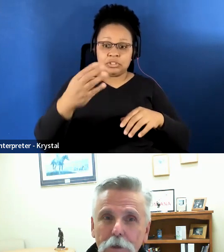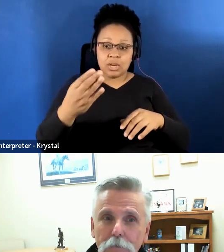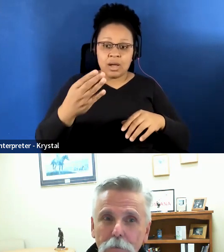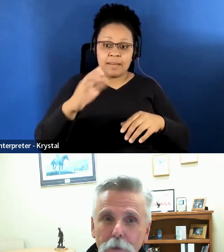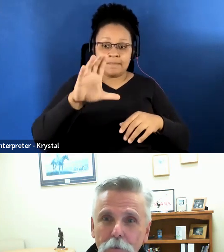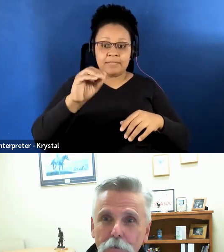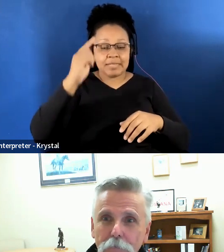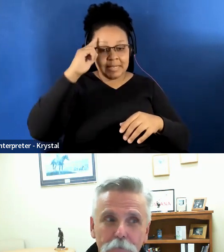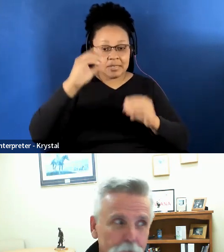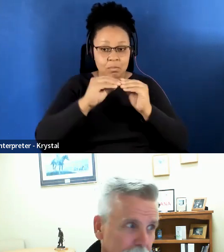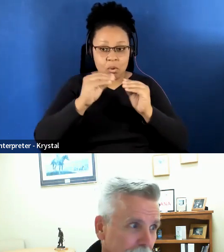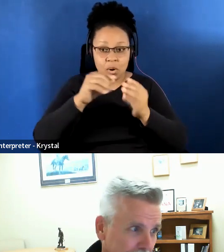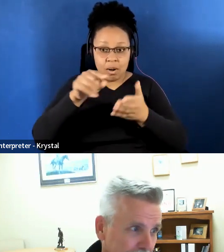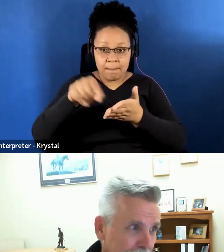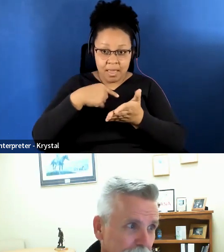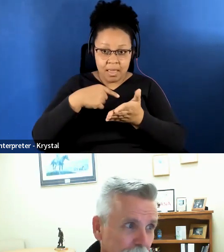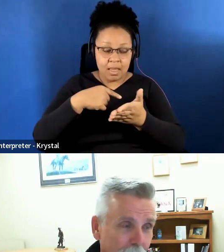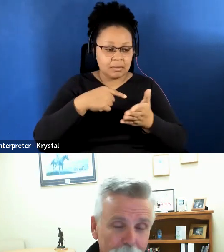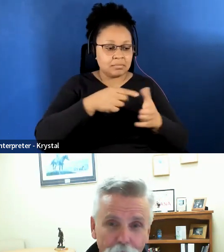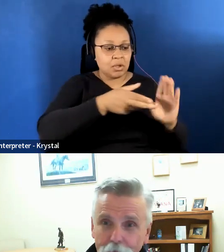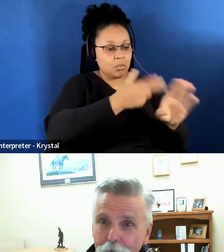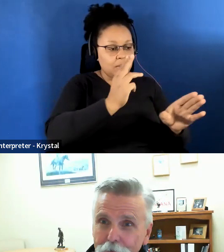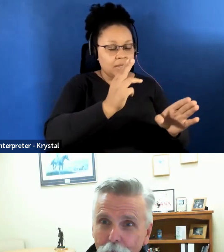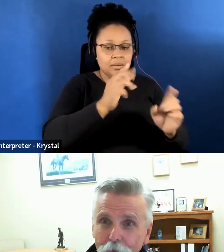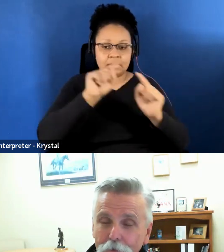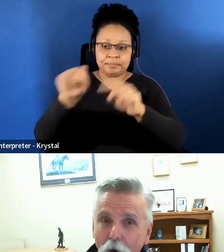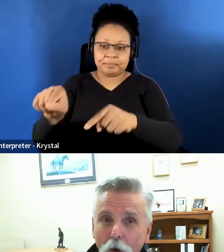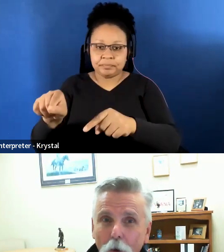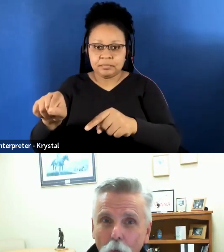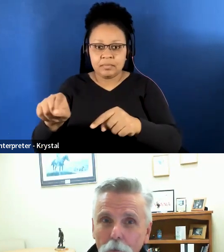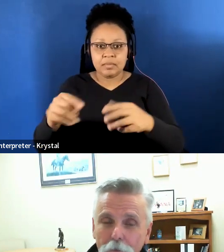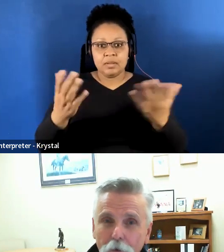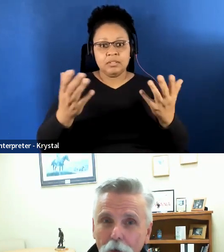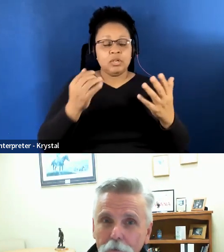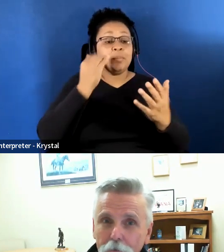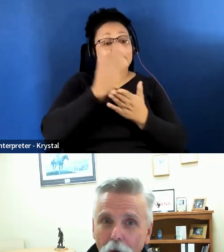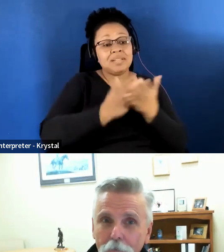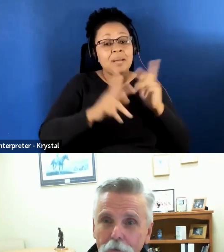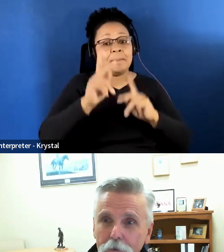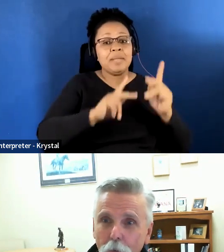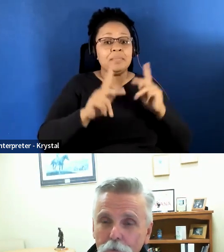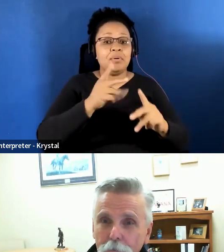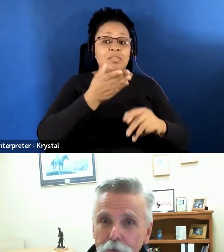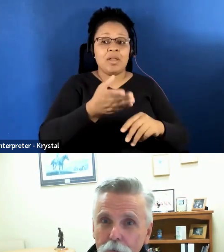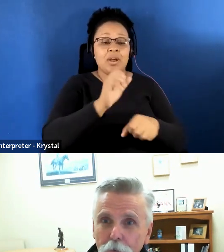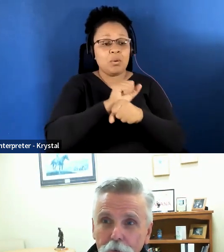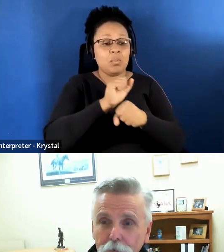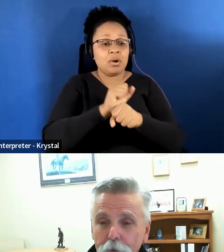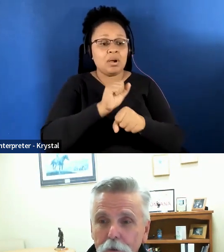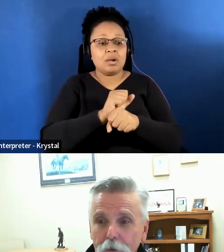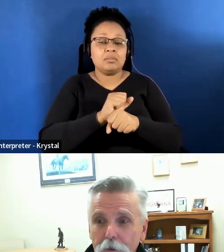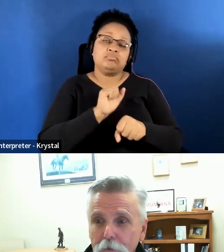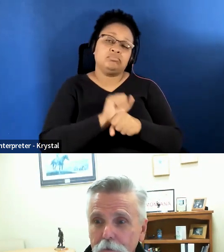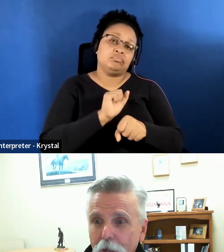find the people in this quiet resignation where they just are at work, but they're not driving towards the mission with